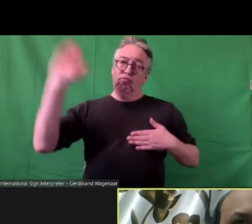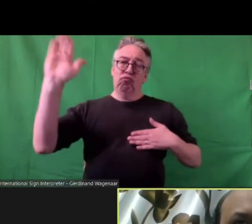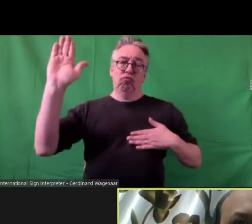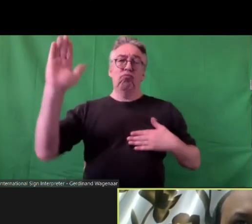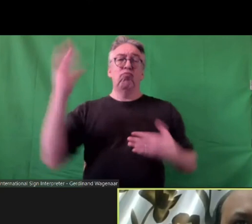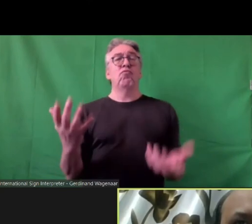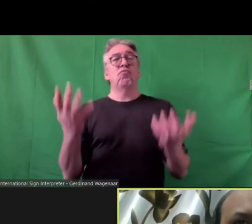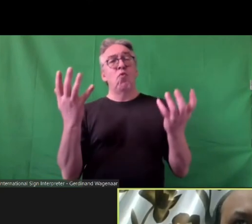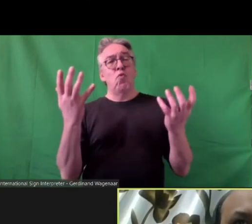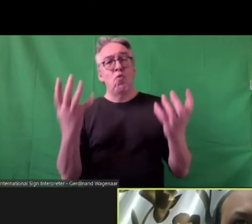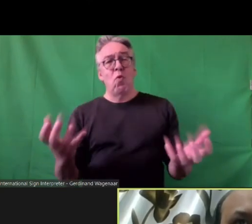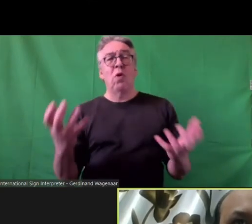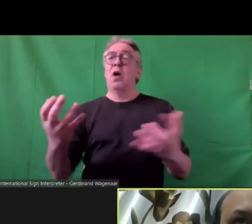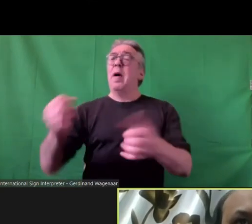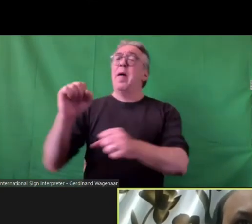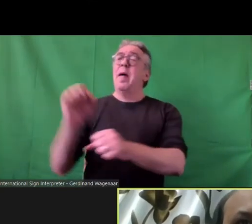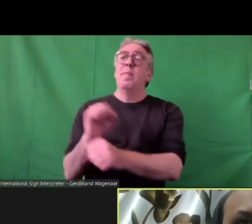whatever employment-related